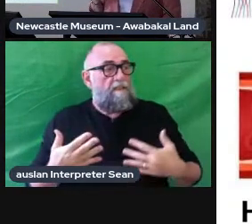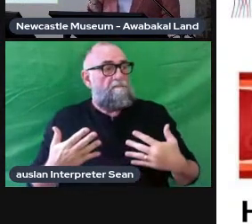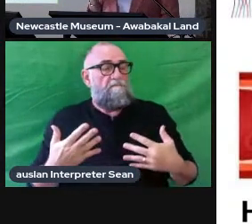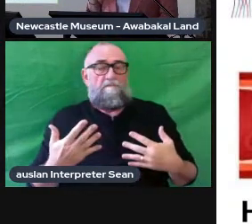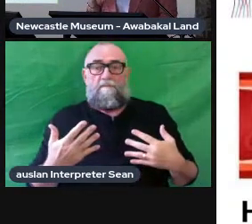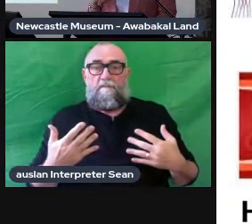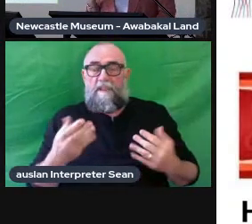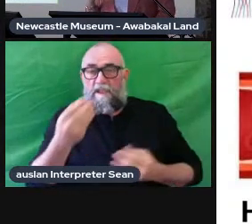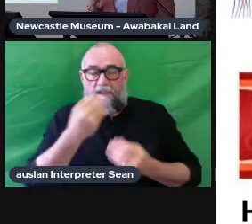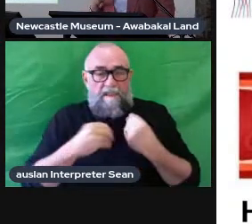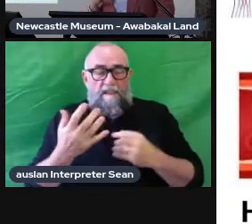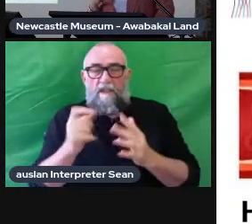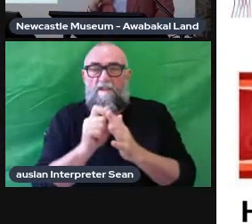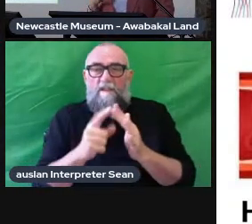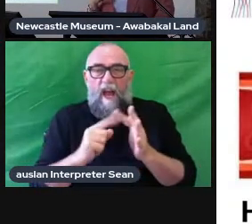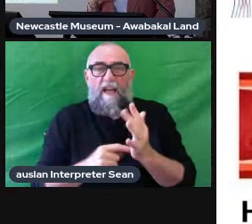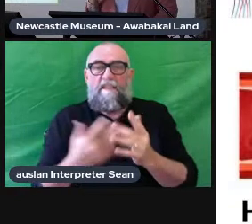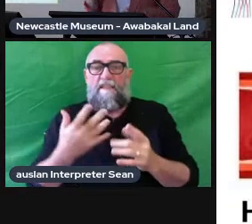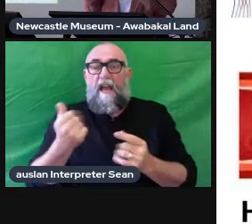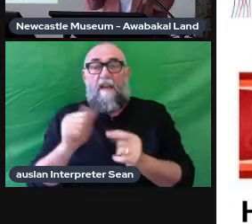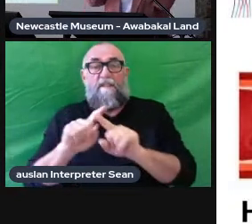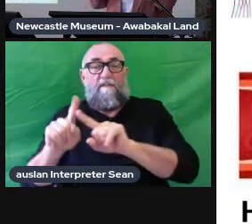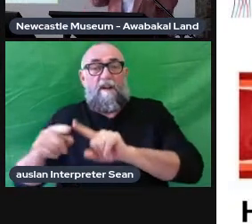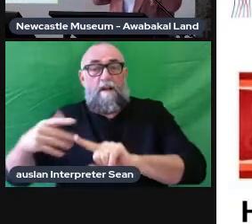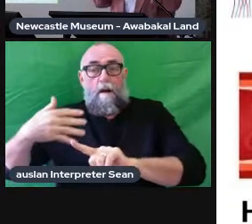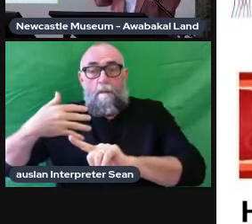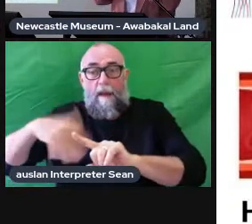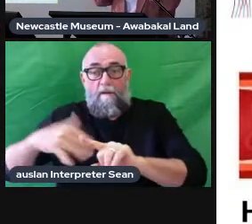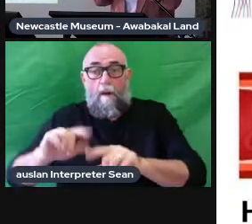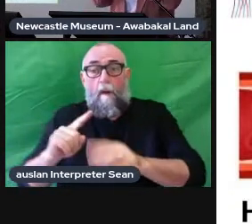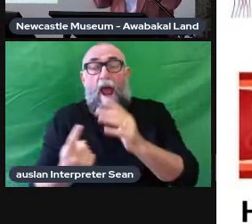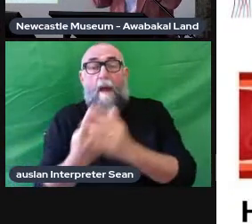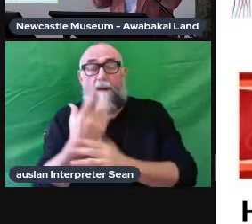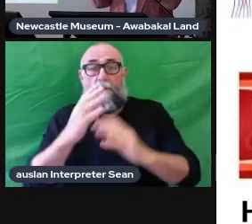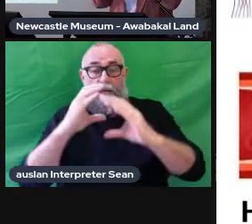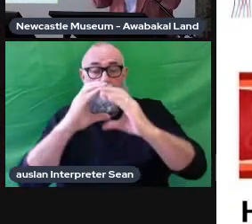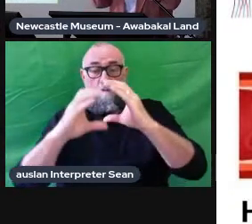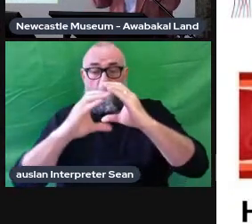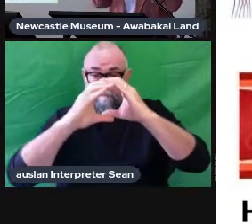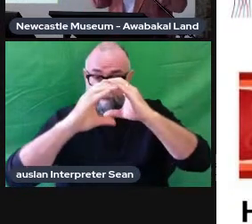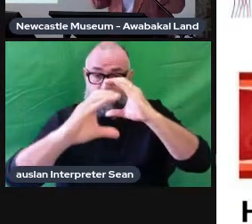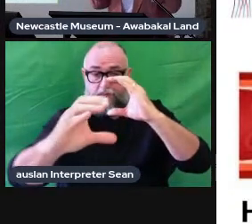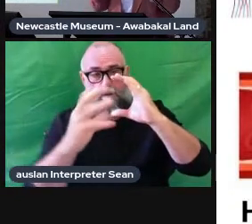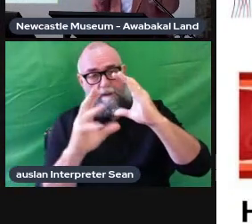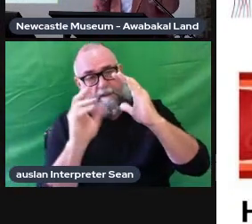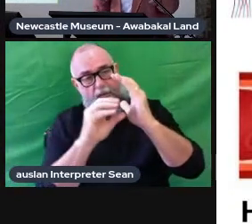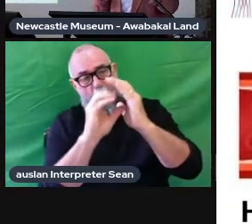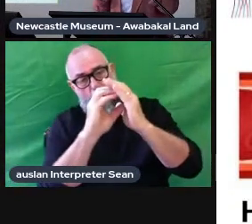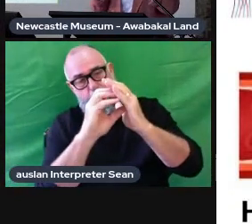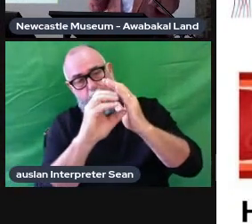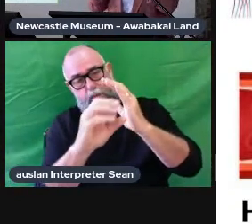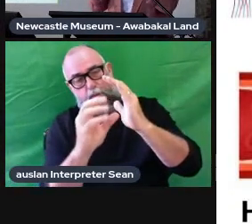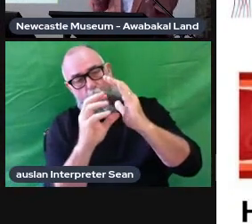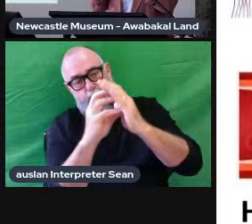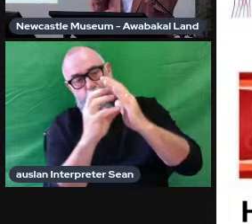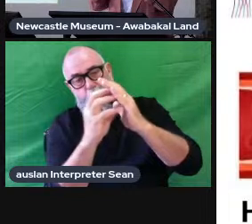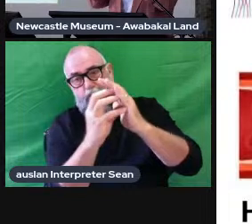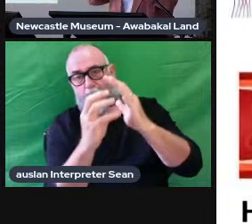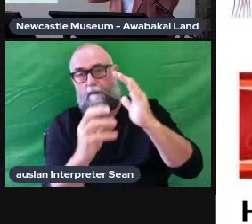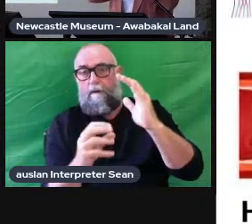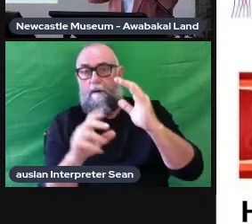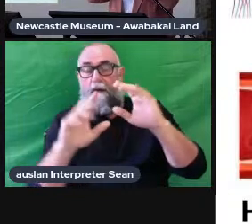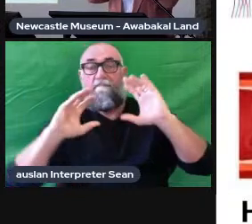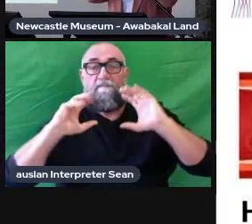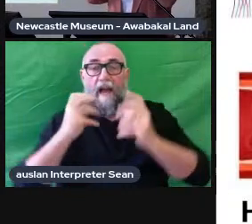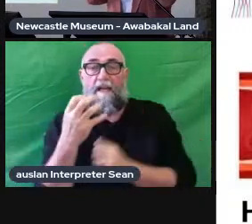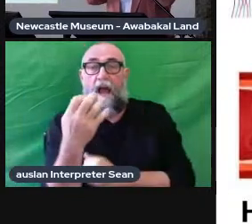building up inside our blood vessel linings. And when that starts to stick inside the blood vessels, it can do a couple of things. One